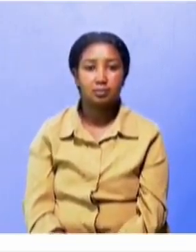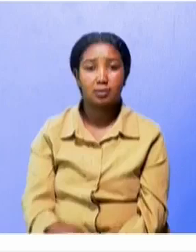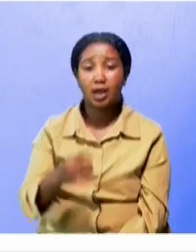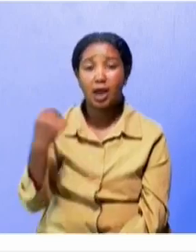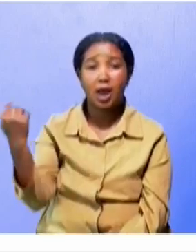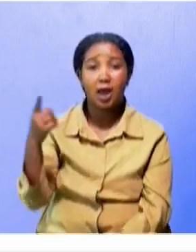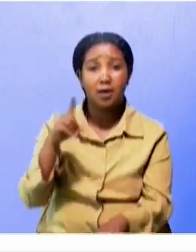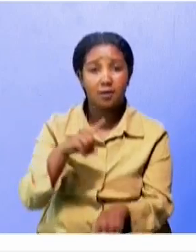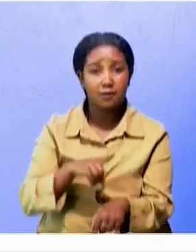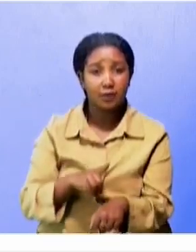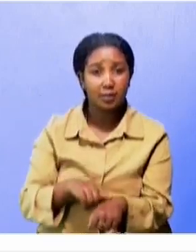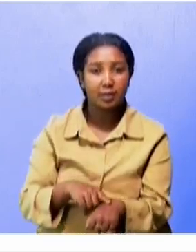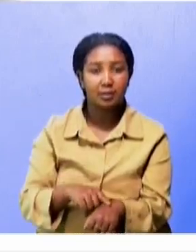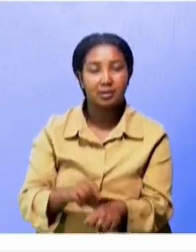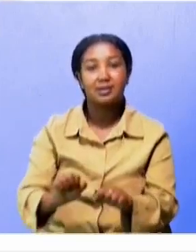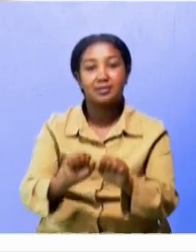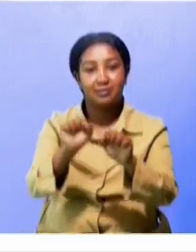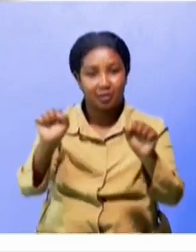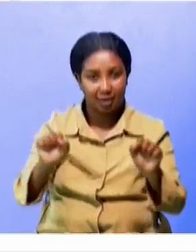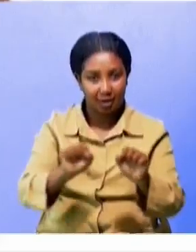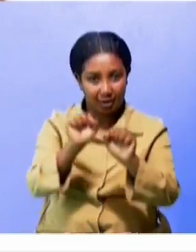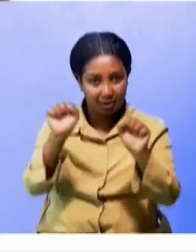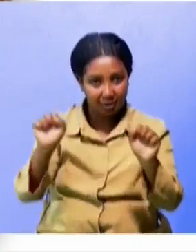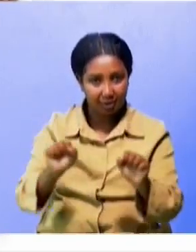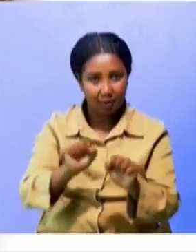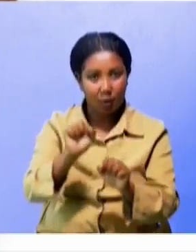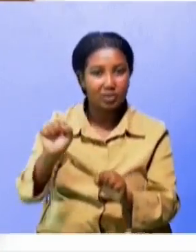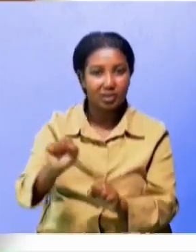Every Saturday.